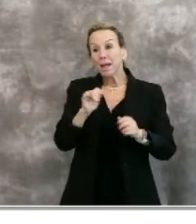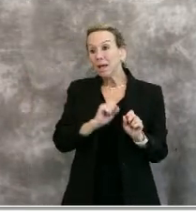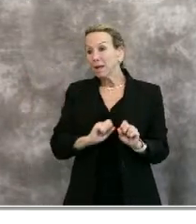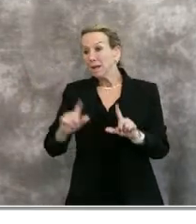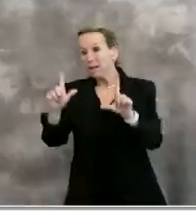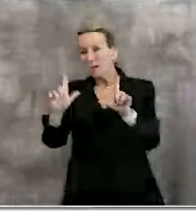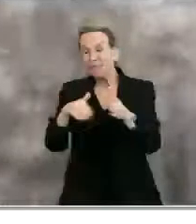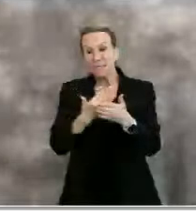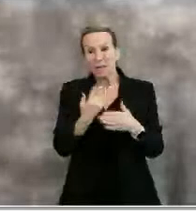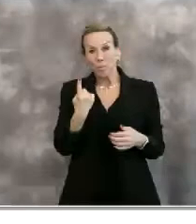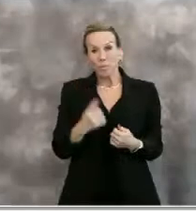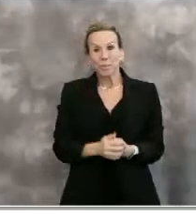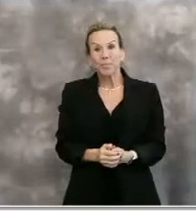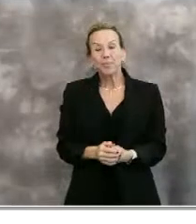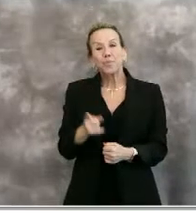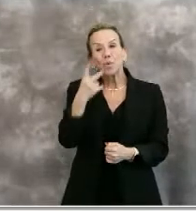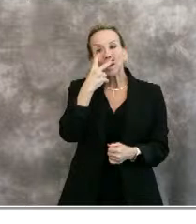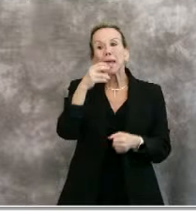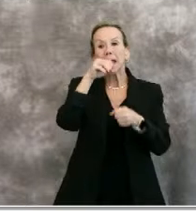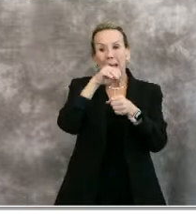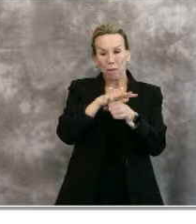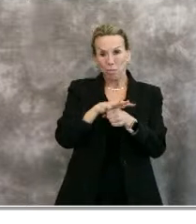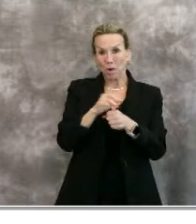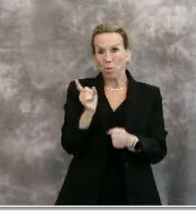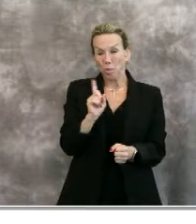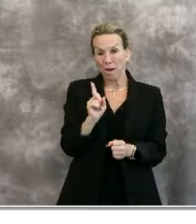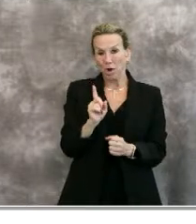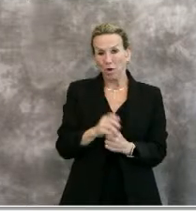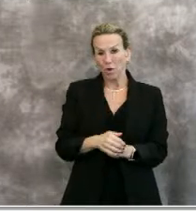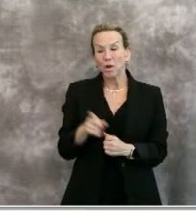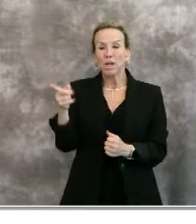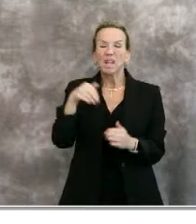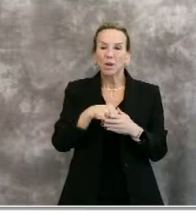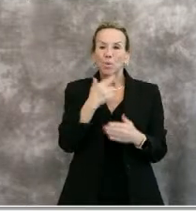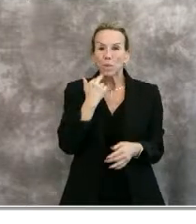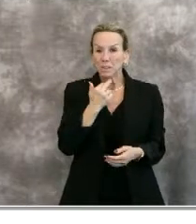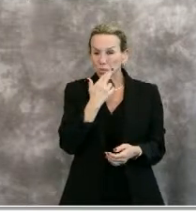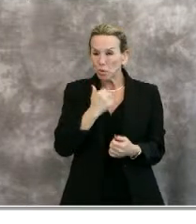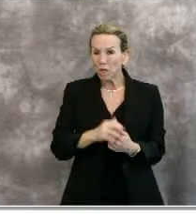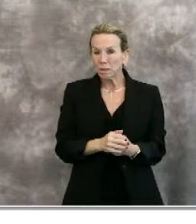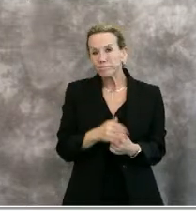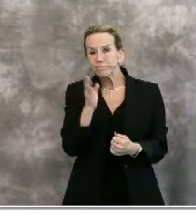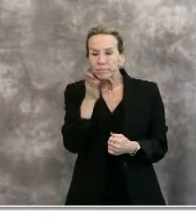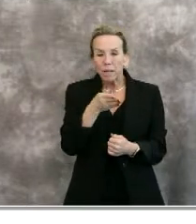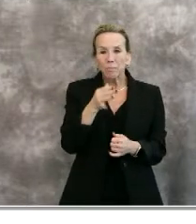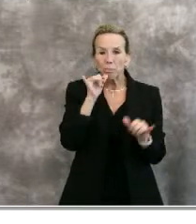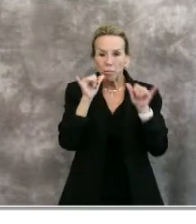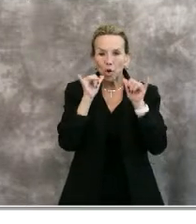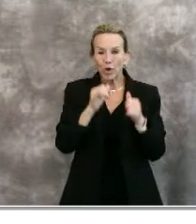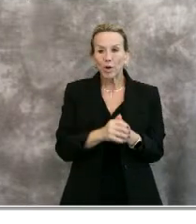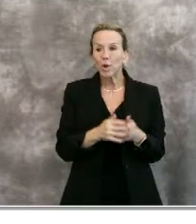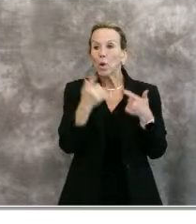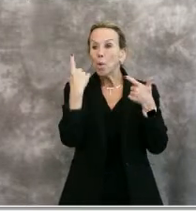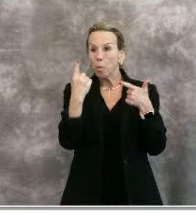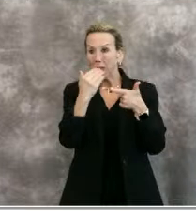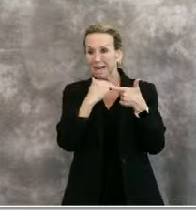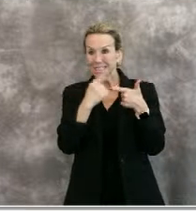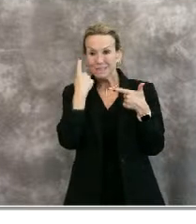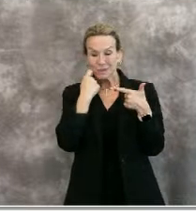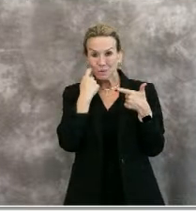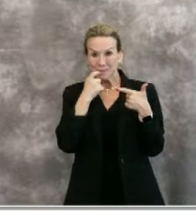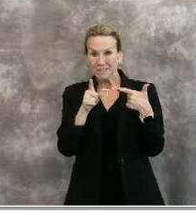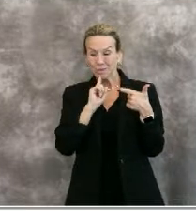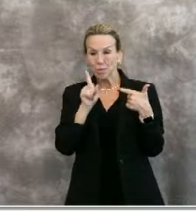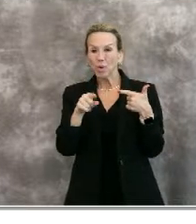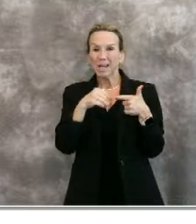slide. 1 outbreak is at a restaurant/bar, 1 outbreak is at a